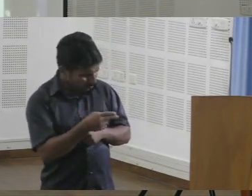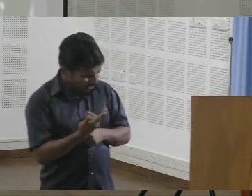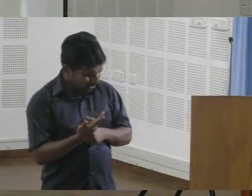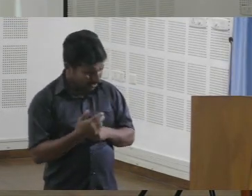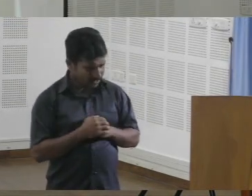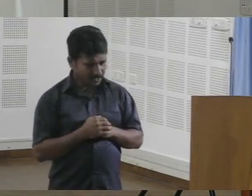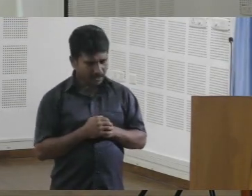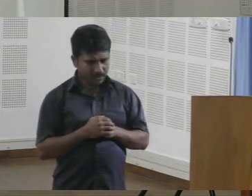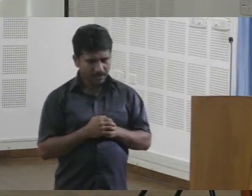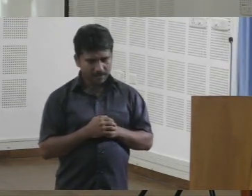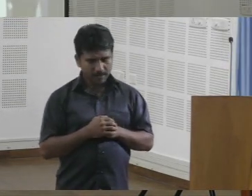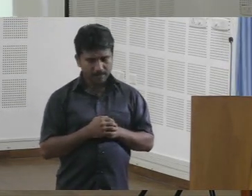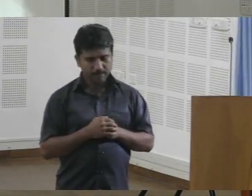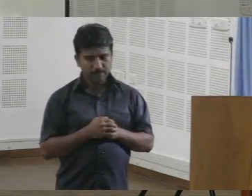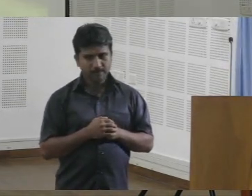About me.